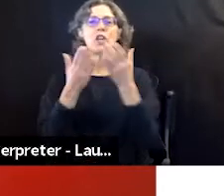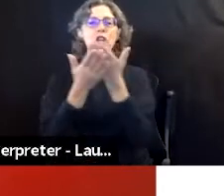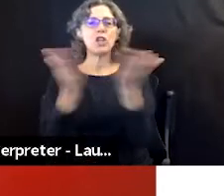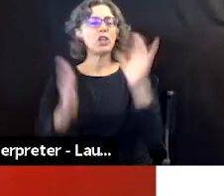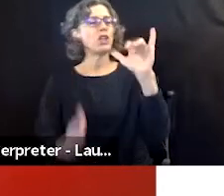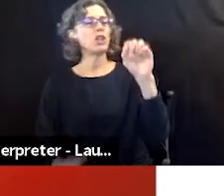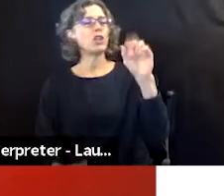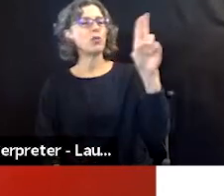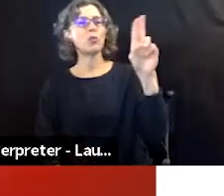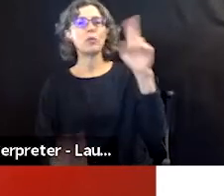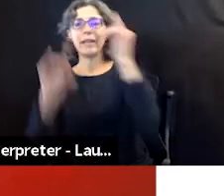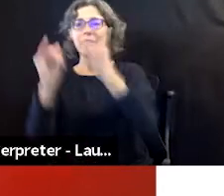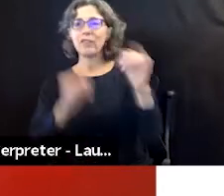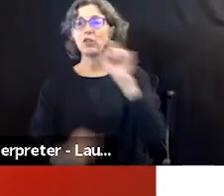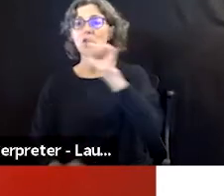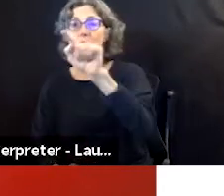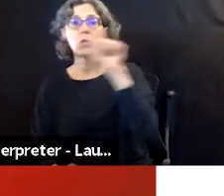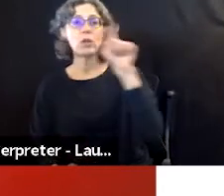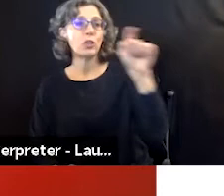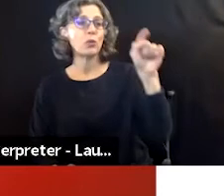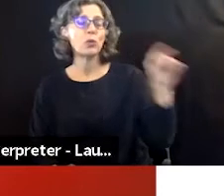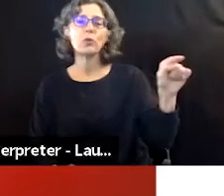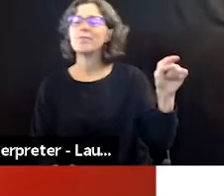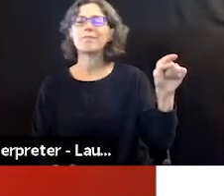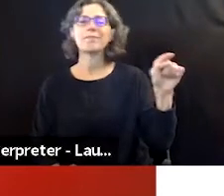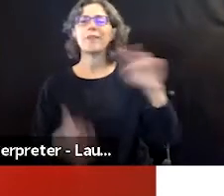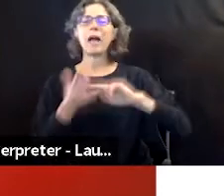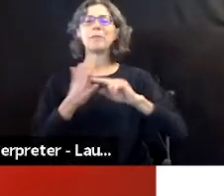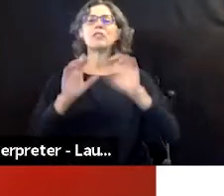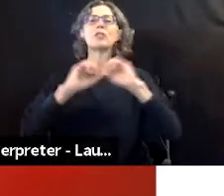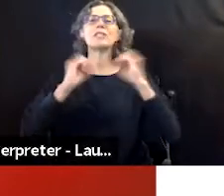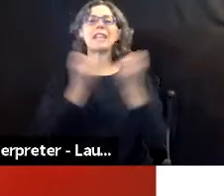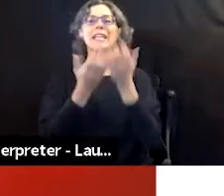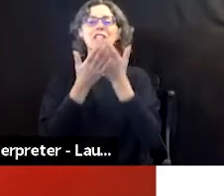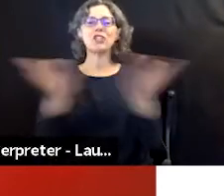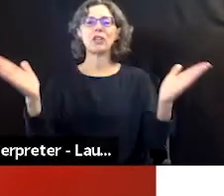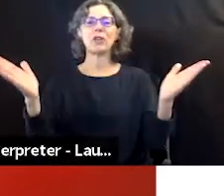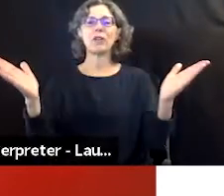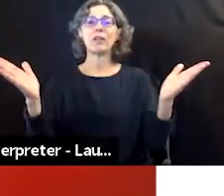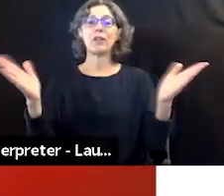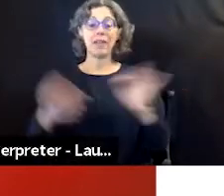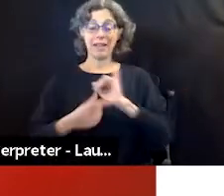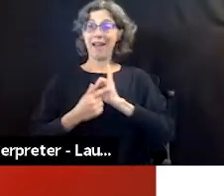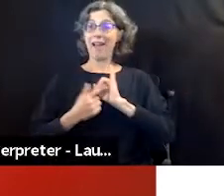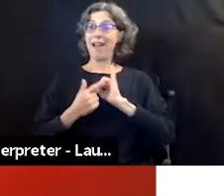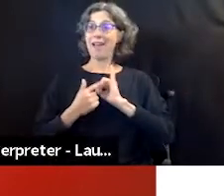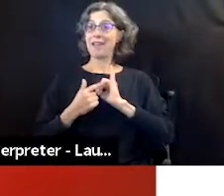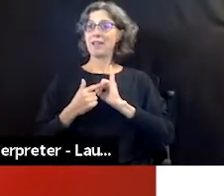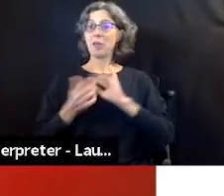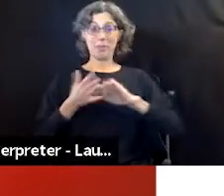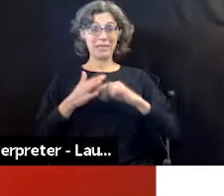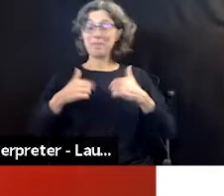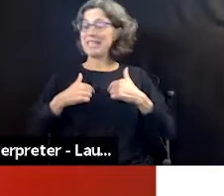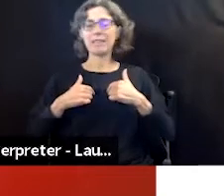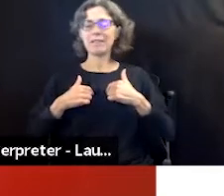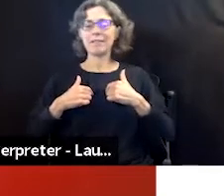se, but I mean you, I mean society in general. And when I say I, that's not me, but we